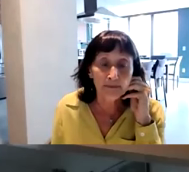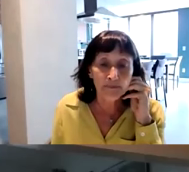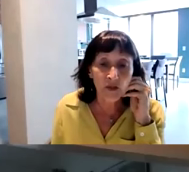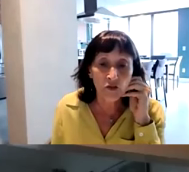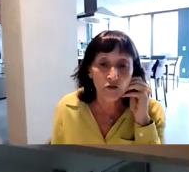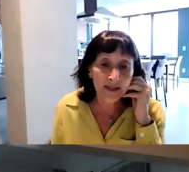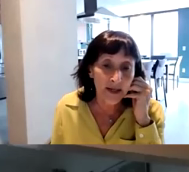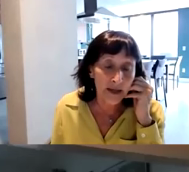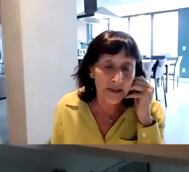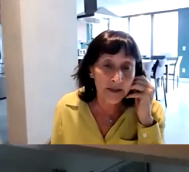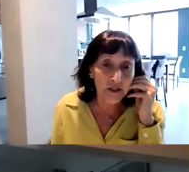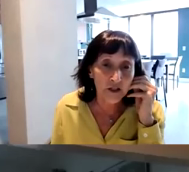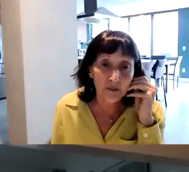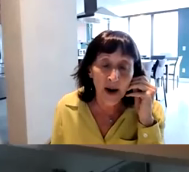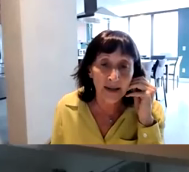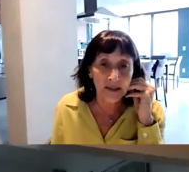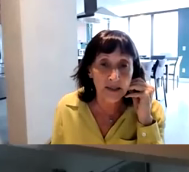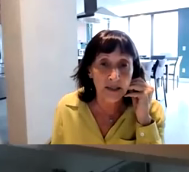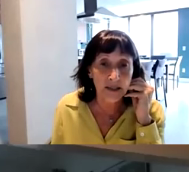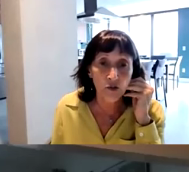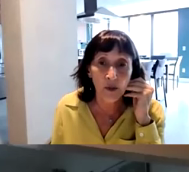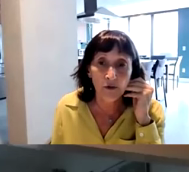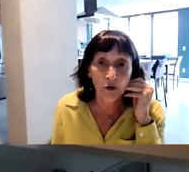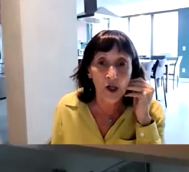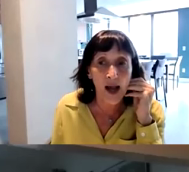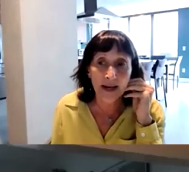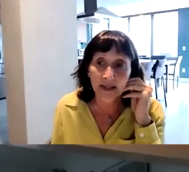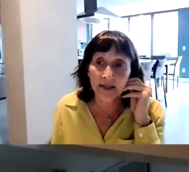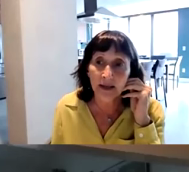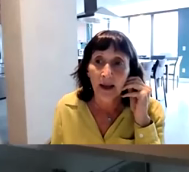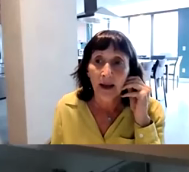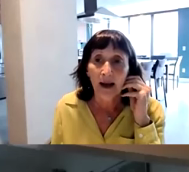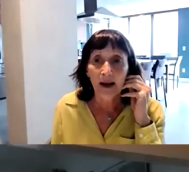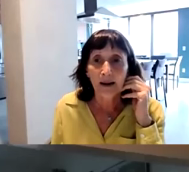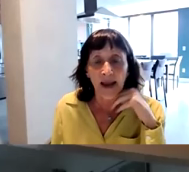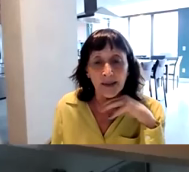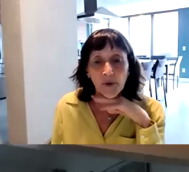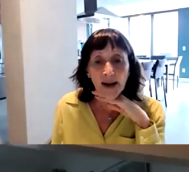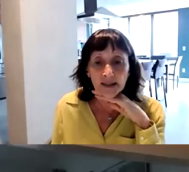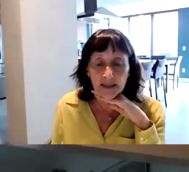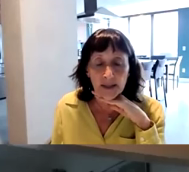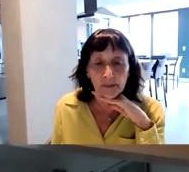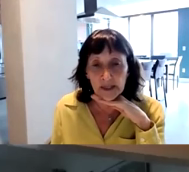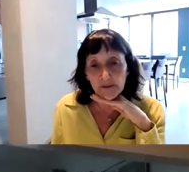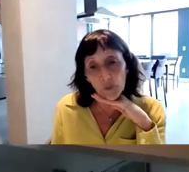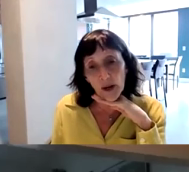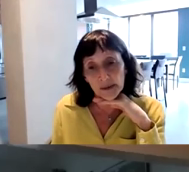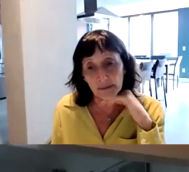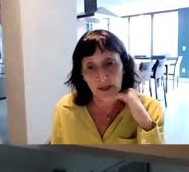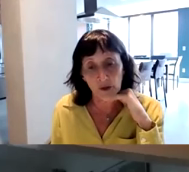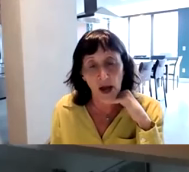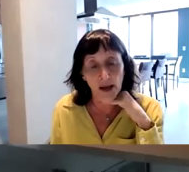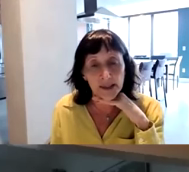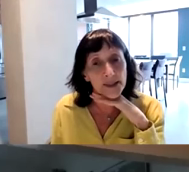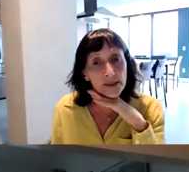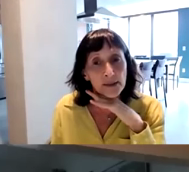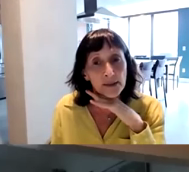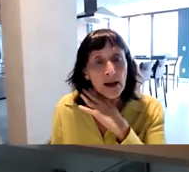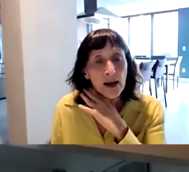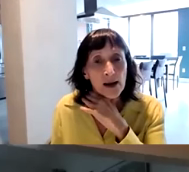some stress inoculation practices with your clients. And practice them even when they're